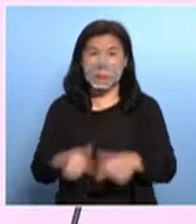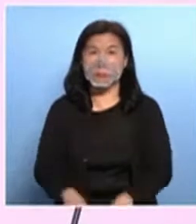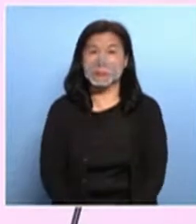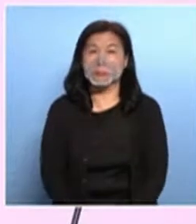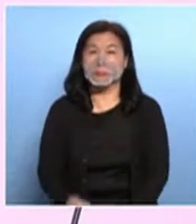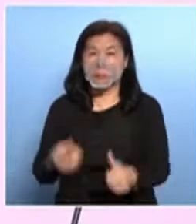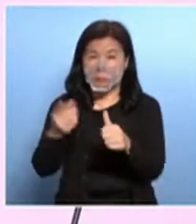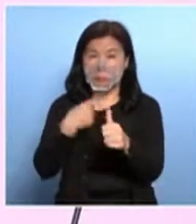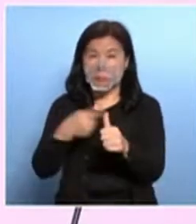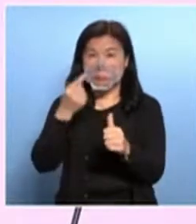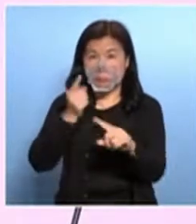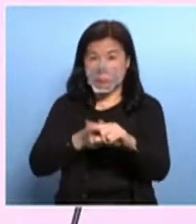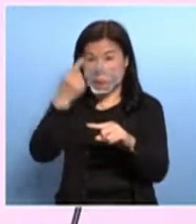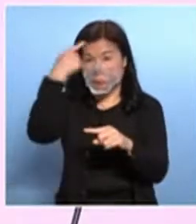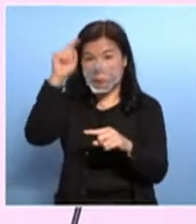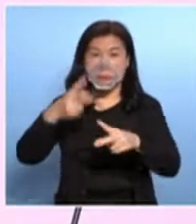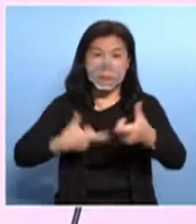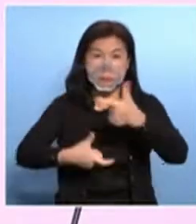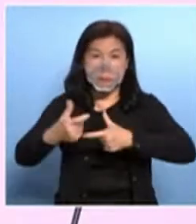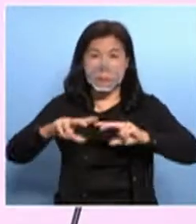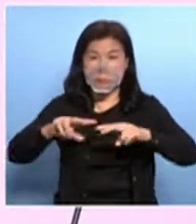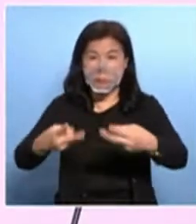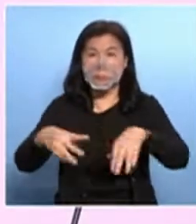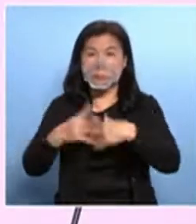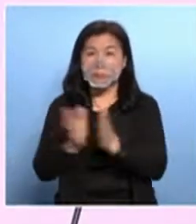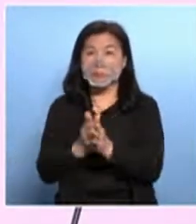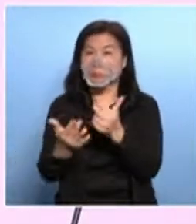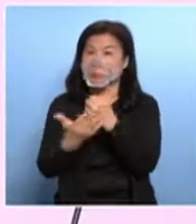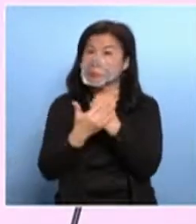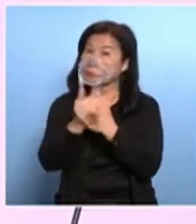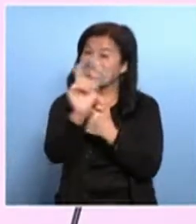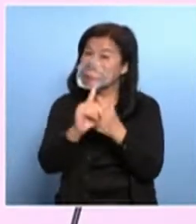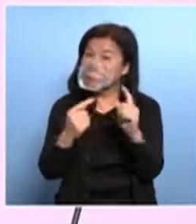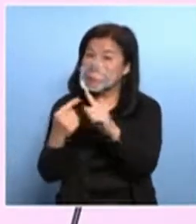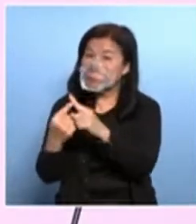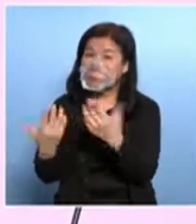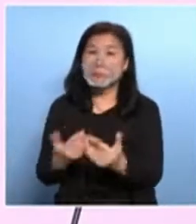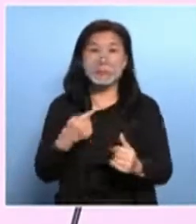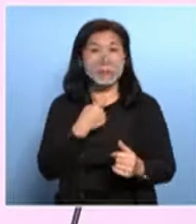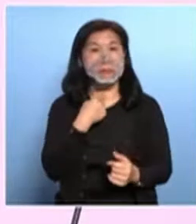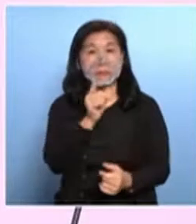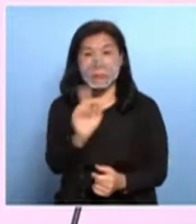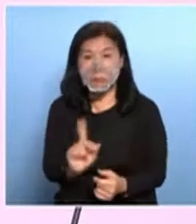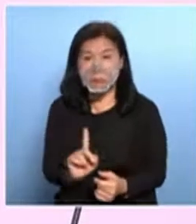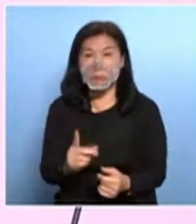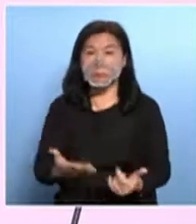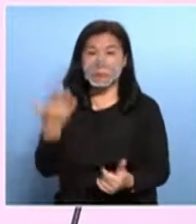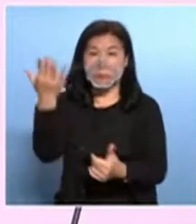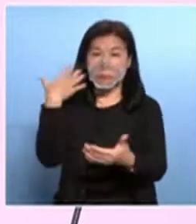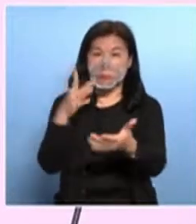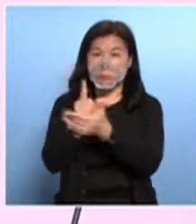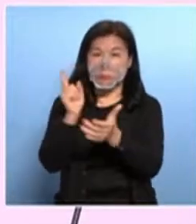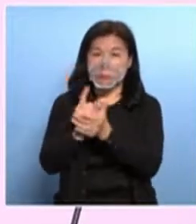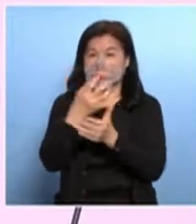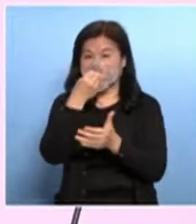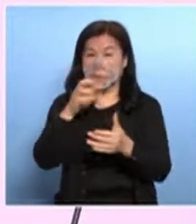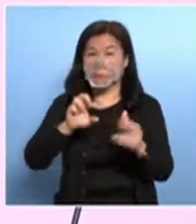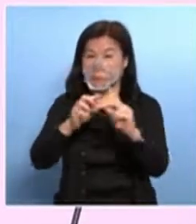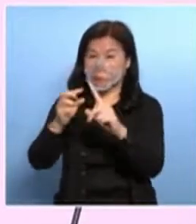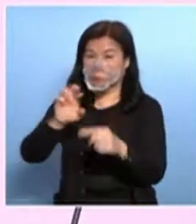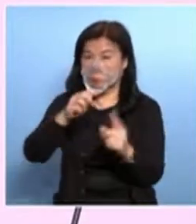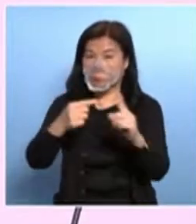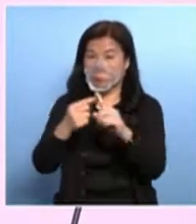People-centric development. First of all, it is necessary to know whom and what purpose economic development is